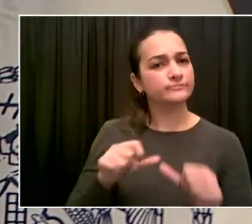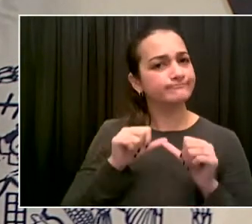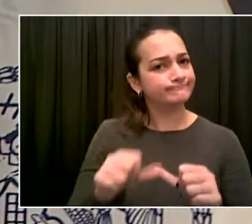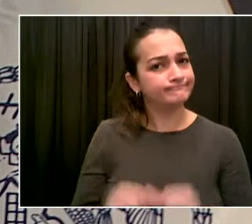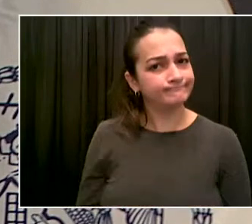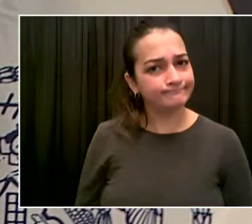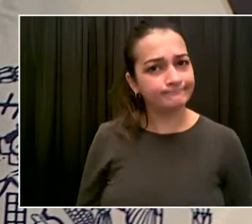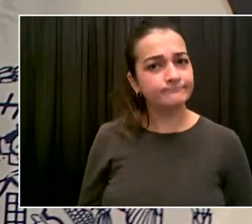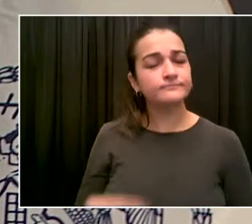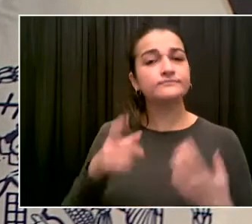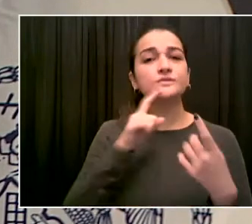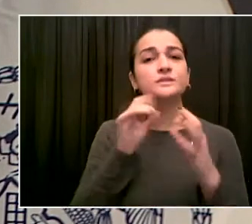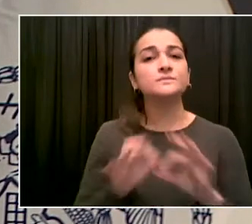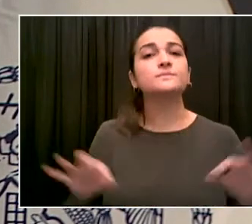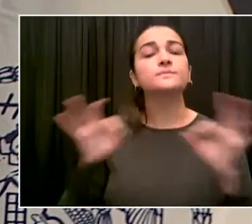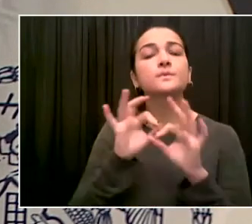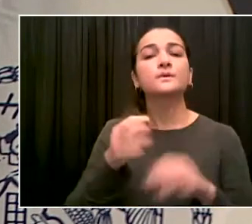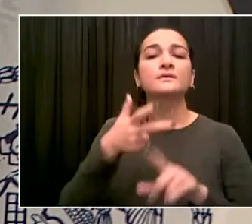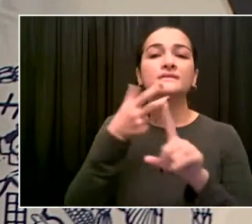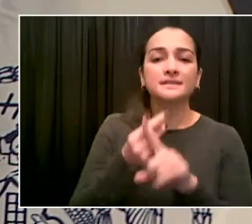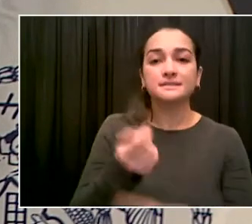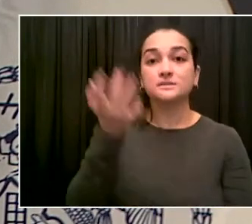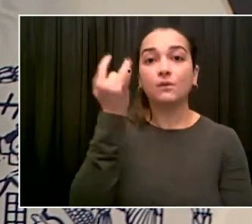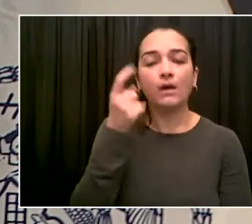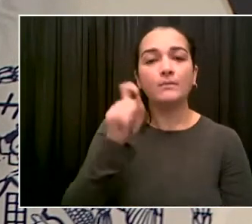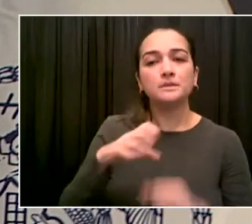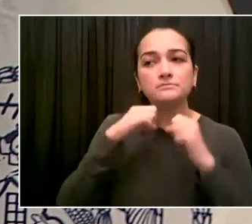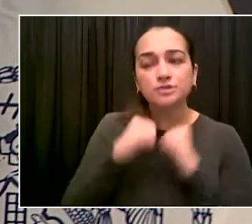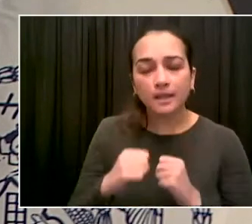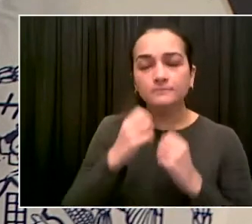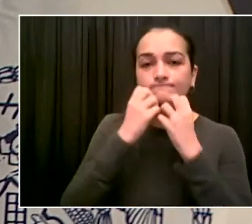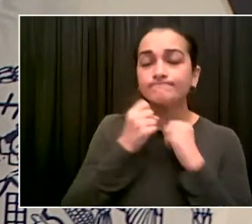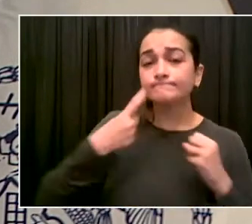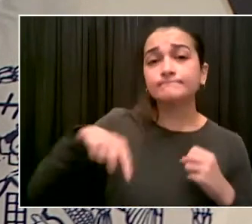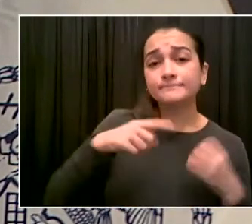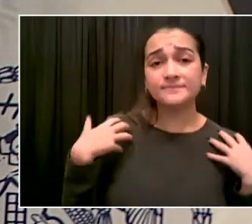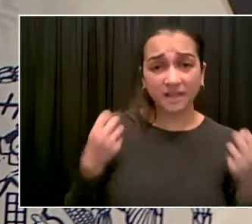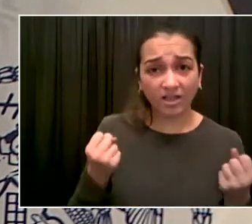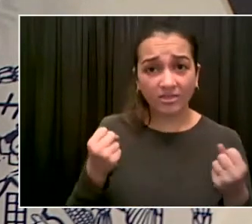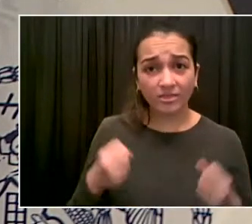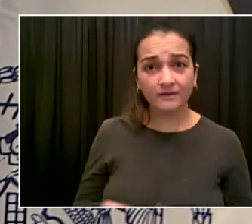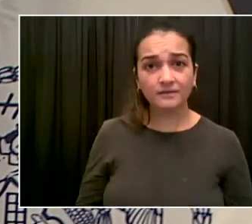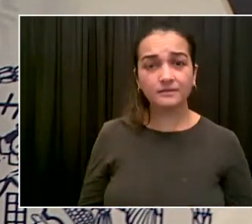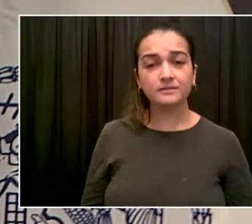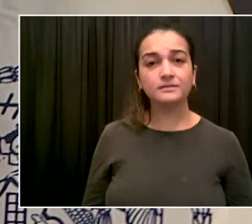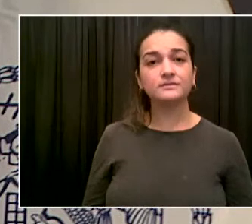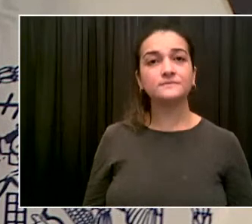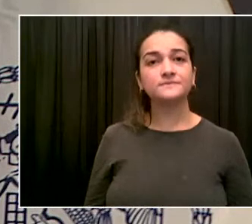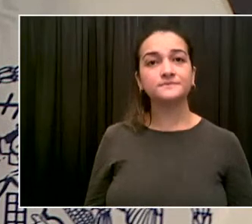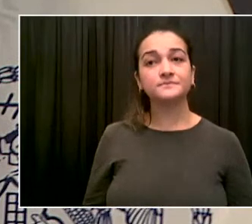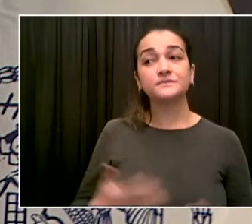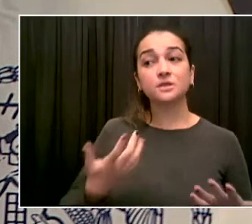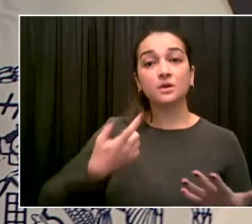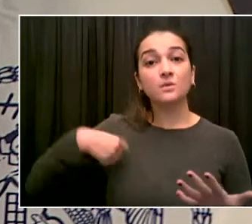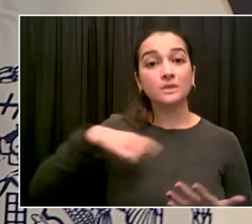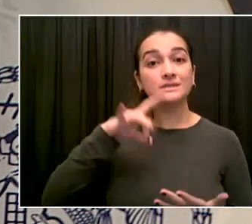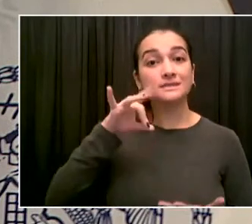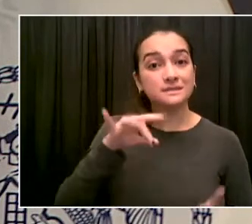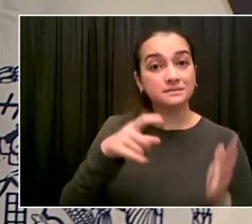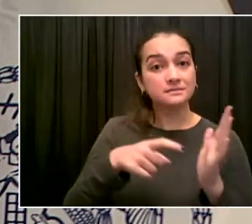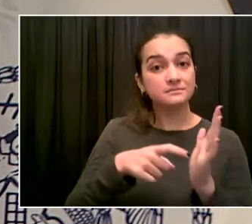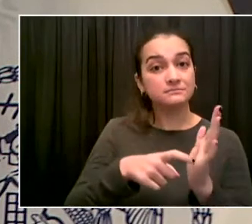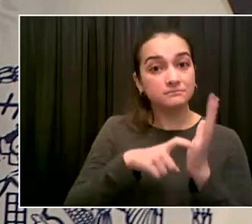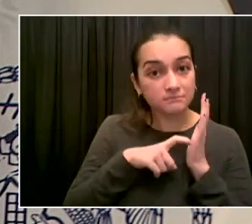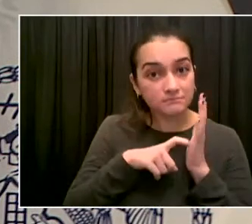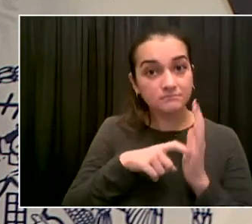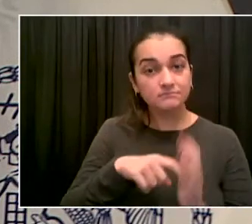process worked here. There were appeals, there were opportunities for reconsideration, and the court spoke. It's time to recognize this is